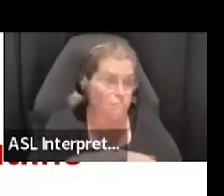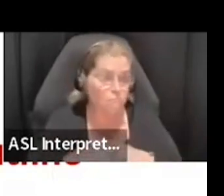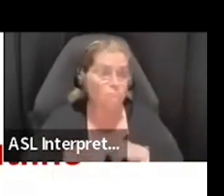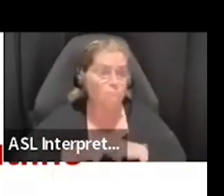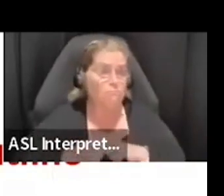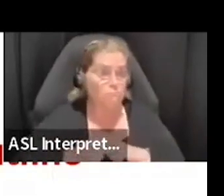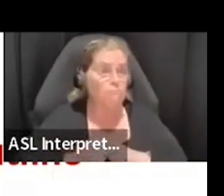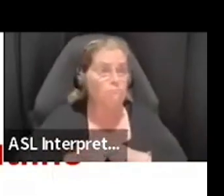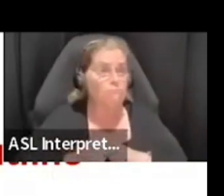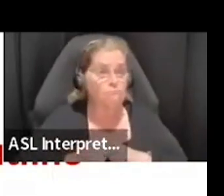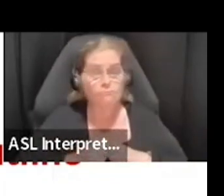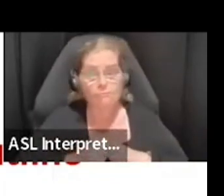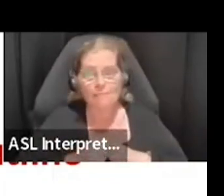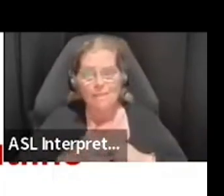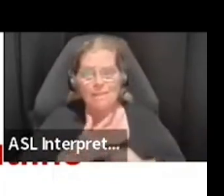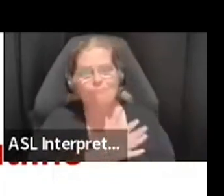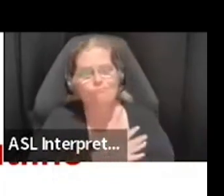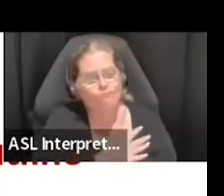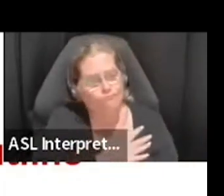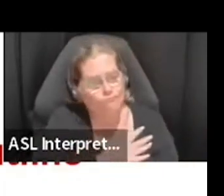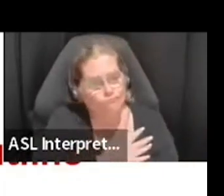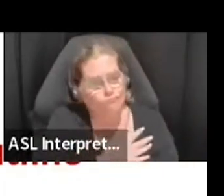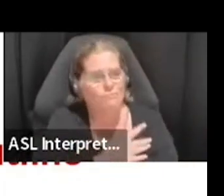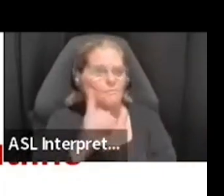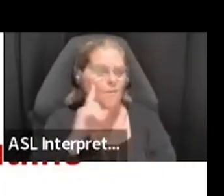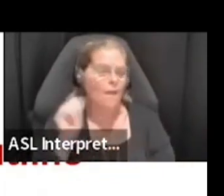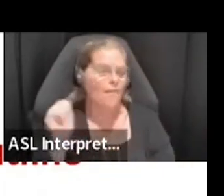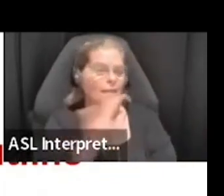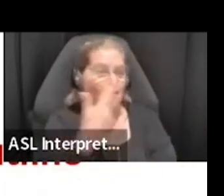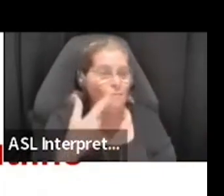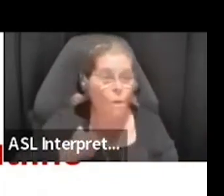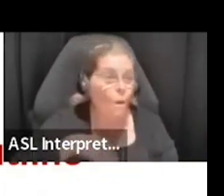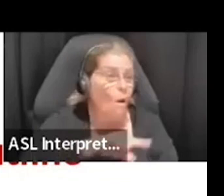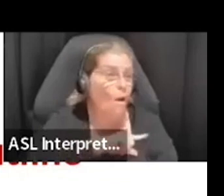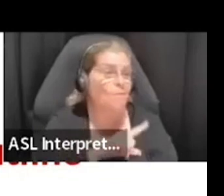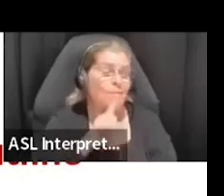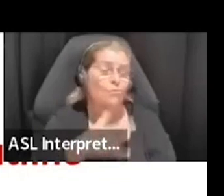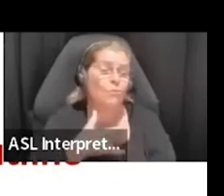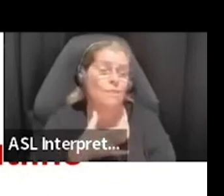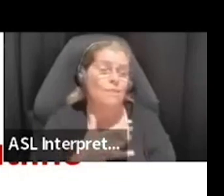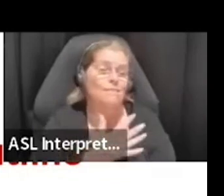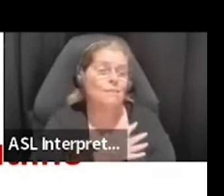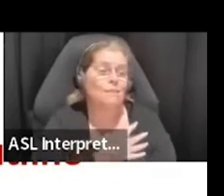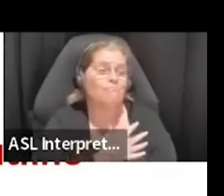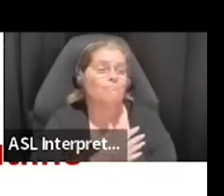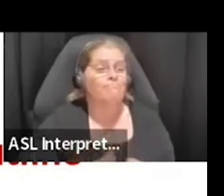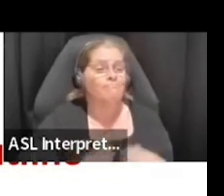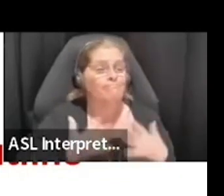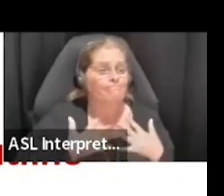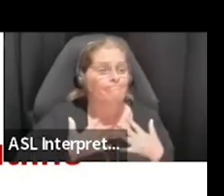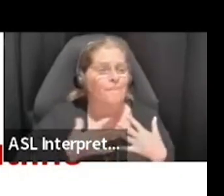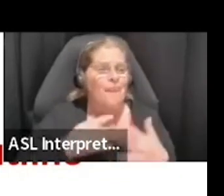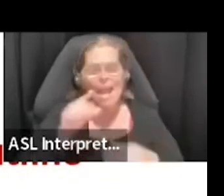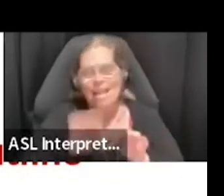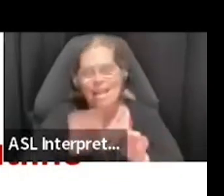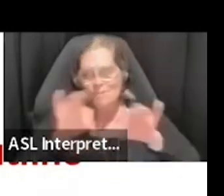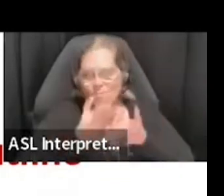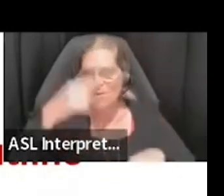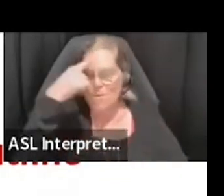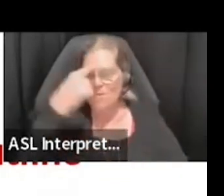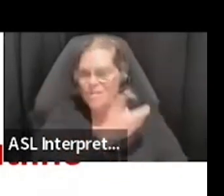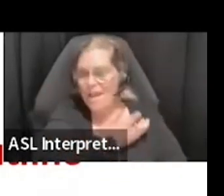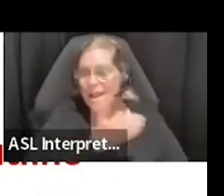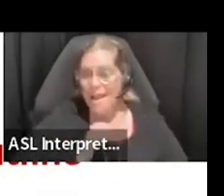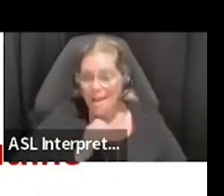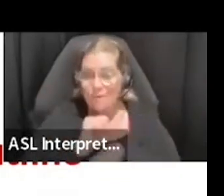So that's heartening, I think, for all of us, and so important to the work that we are doing together. And